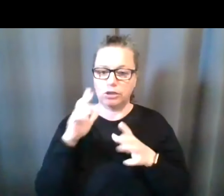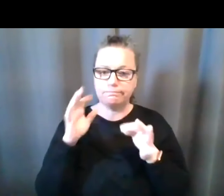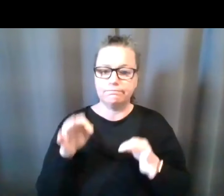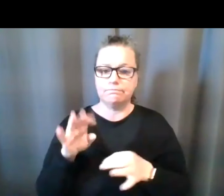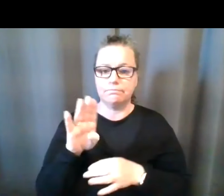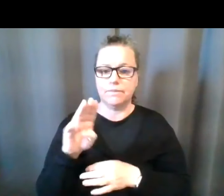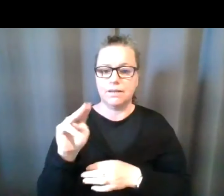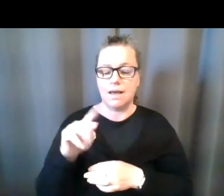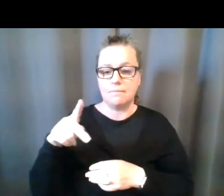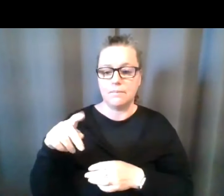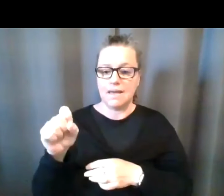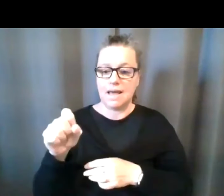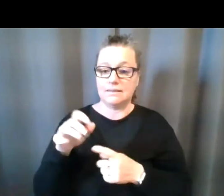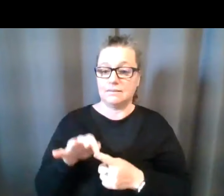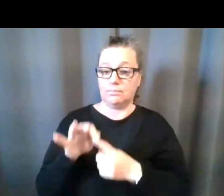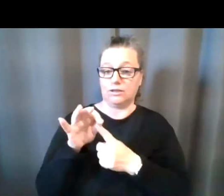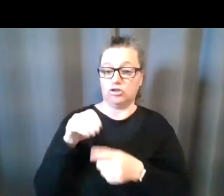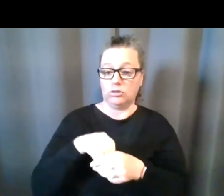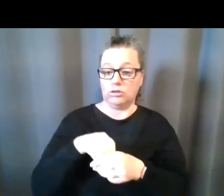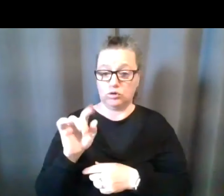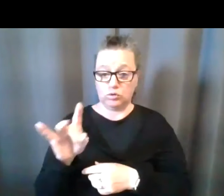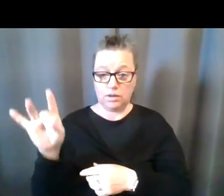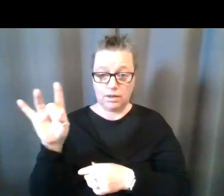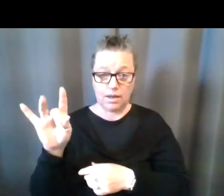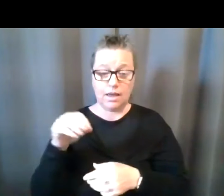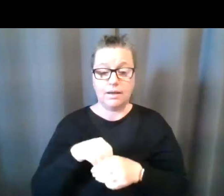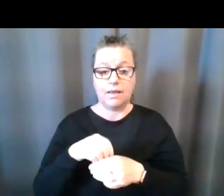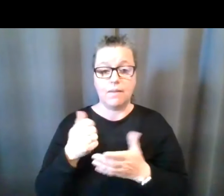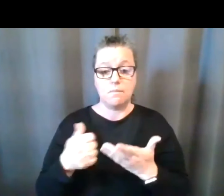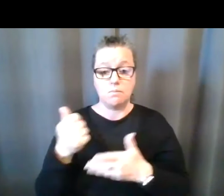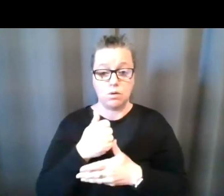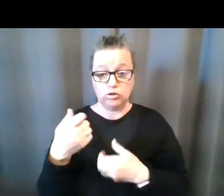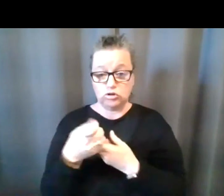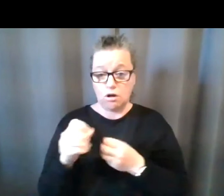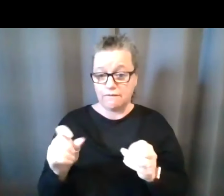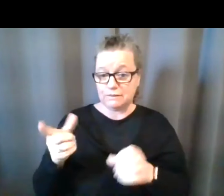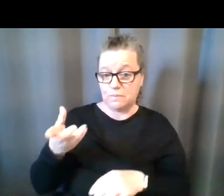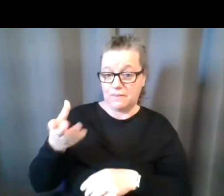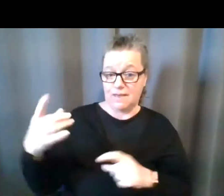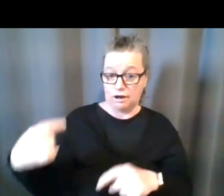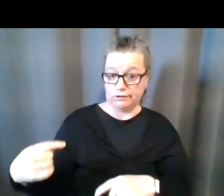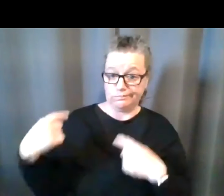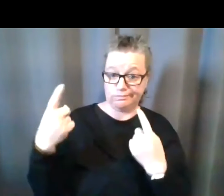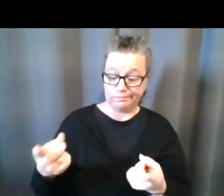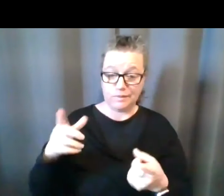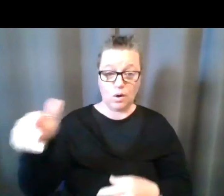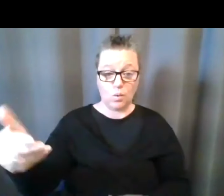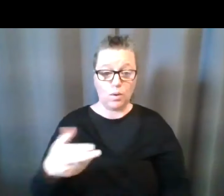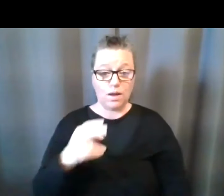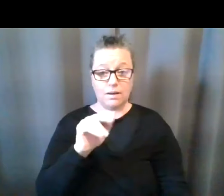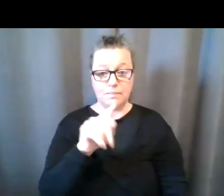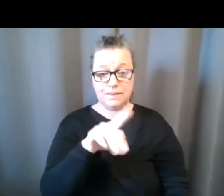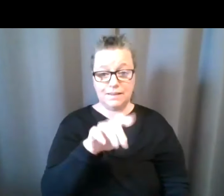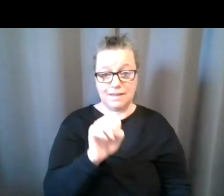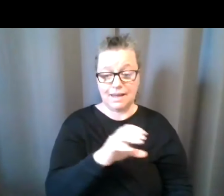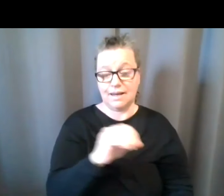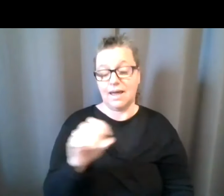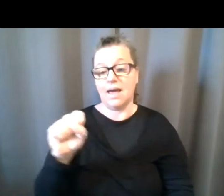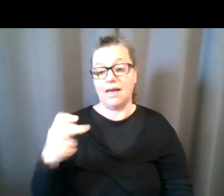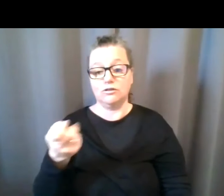VMPS specialist in 2008 in the Kaizen Promotion Office and has been there since. Welcome, Nate and Shauna.